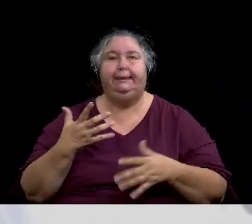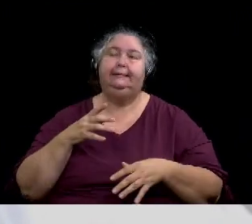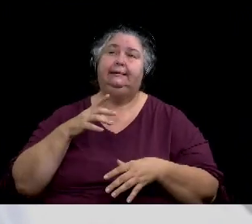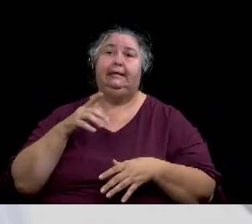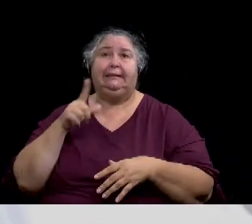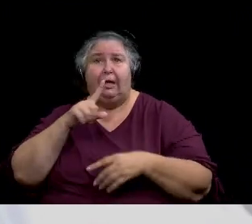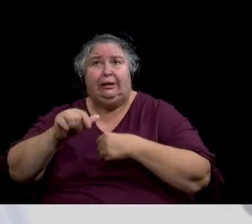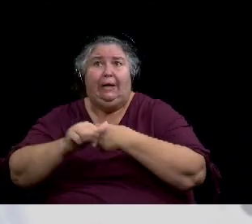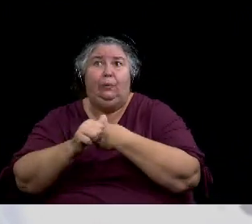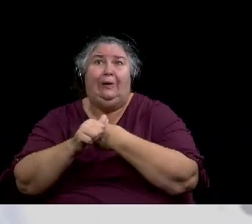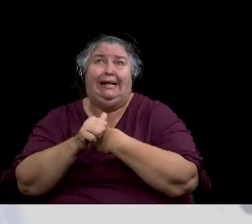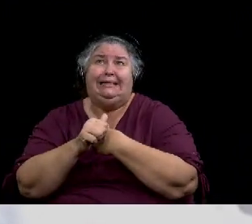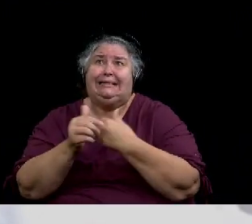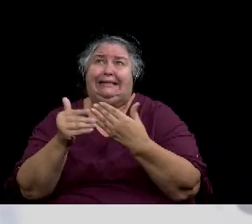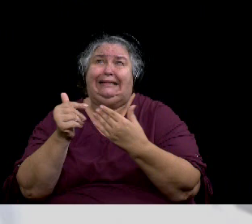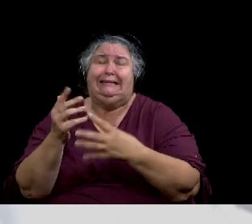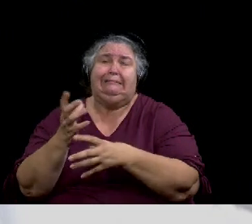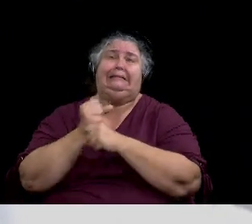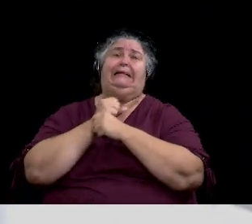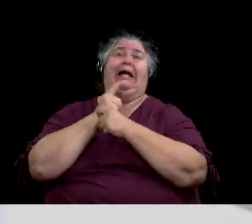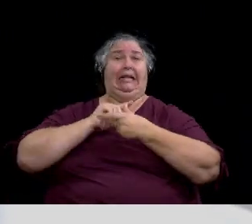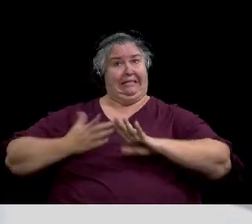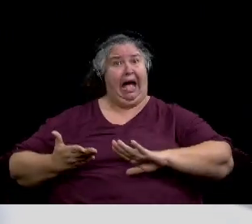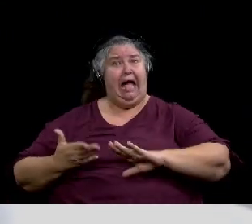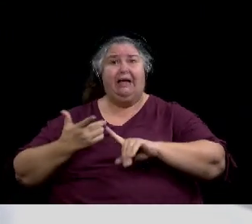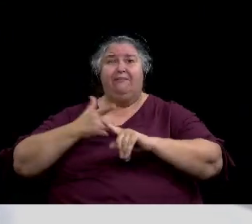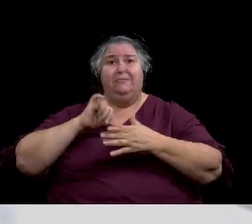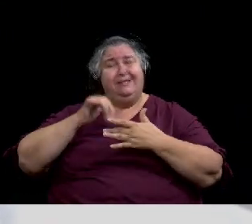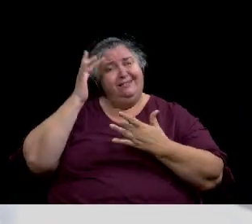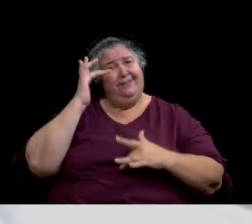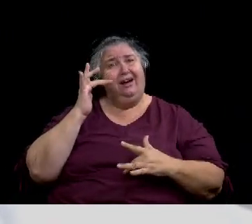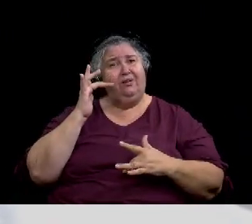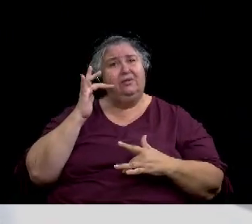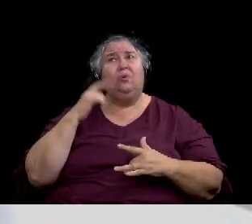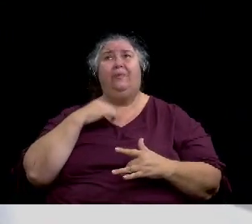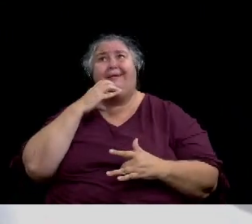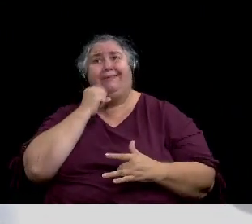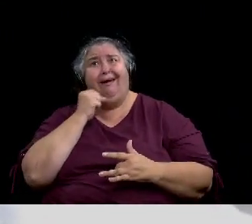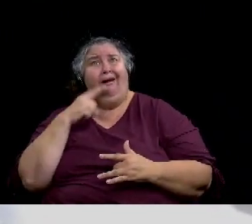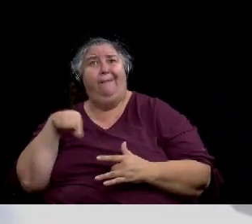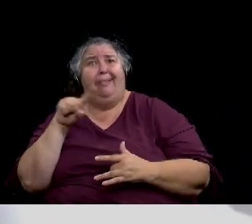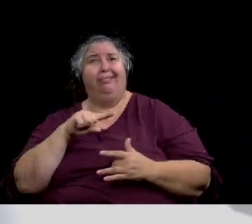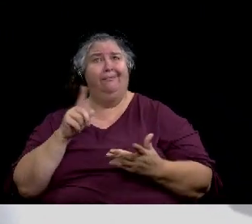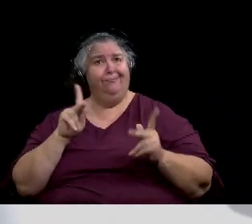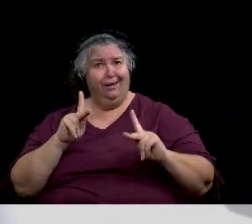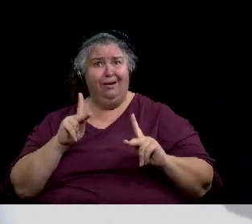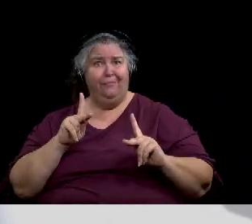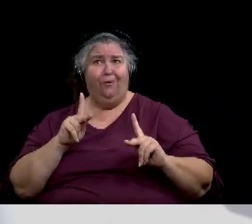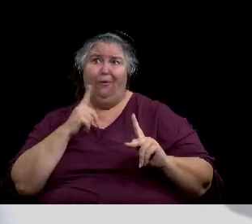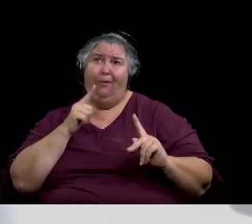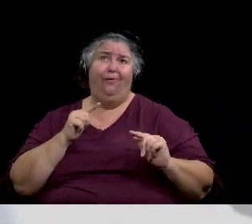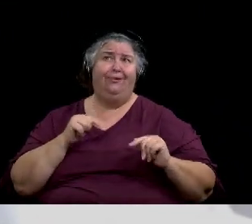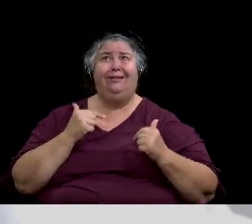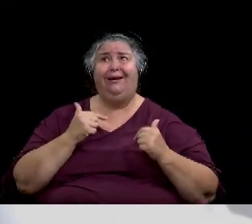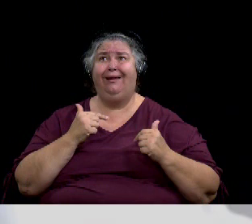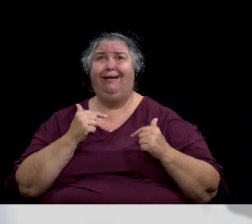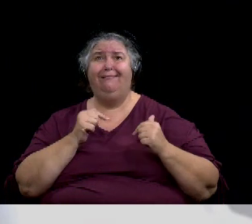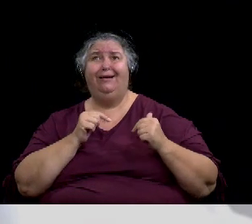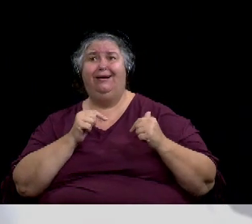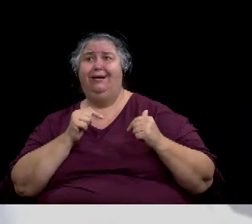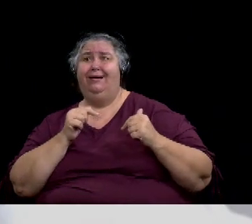risk for dying from this virus. We care about those who live in long-term